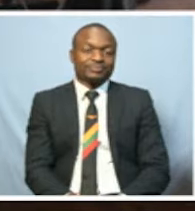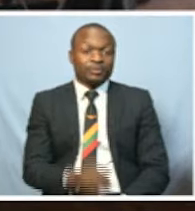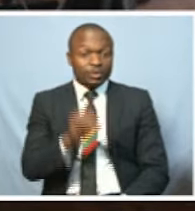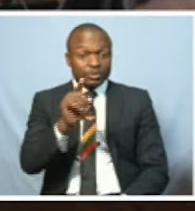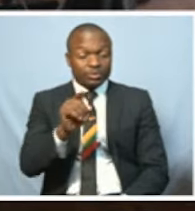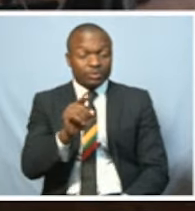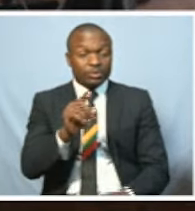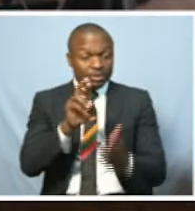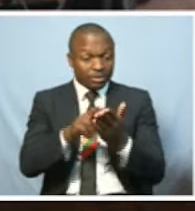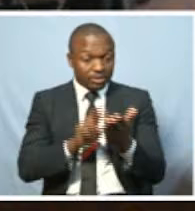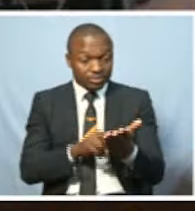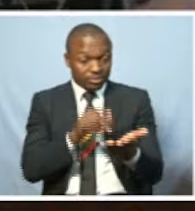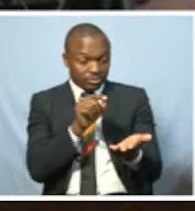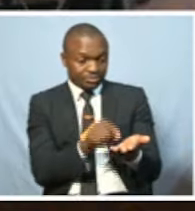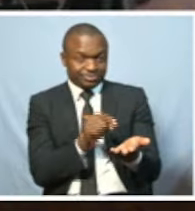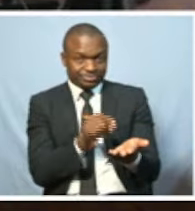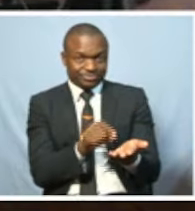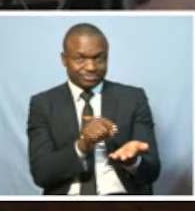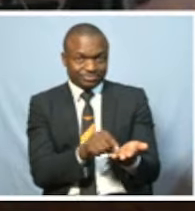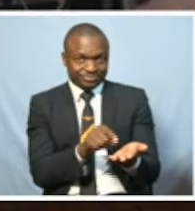The records that you submitted.